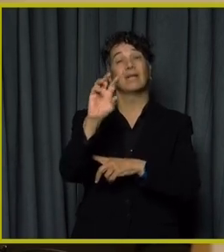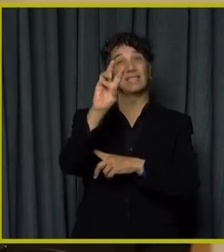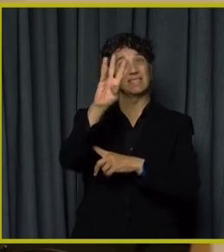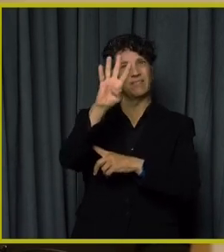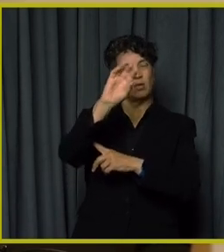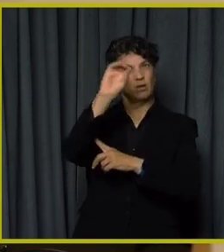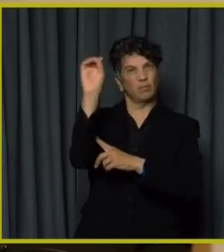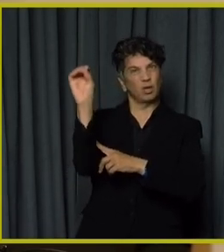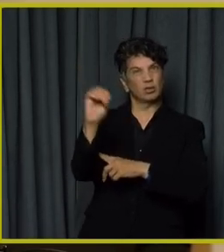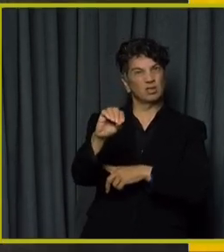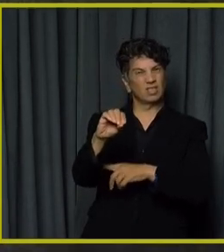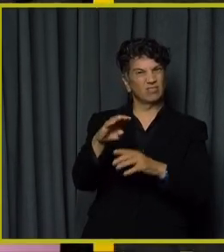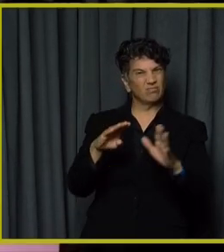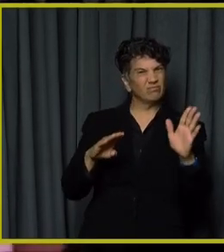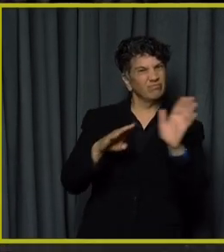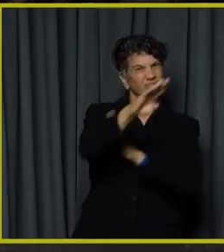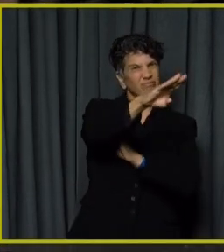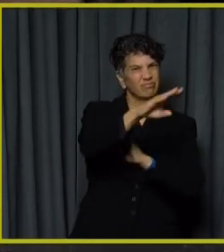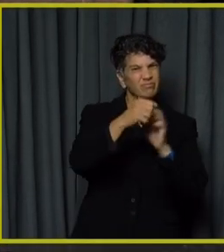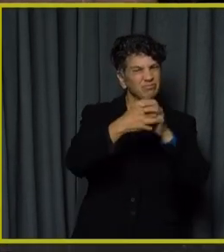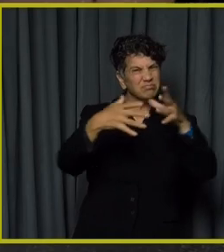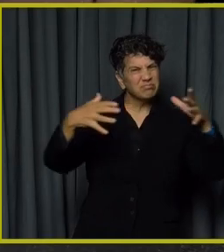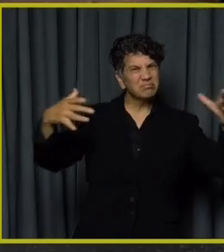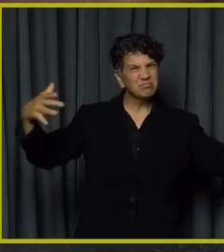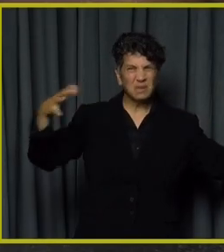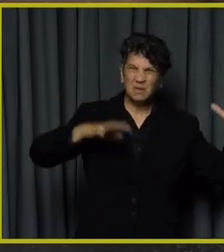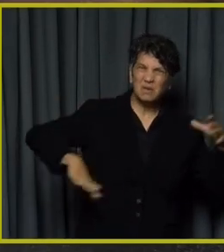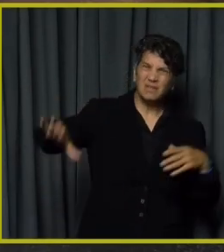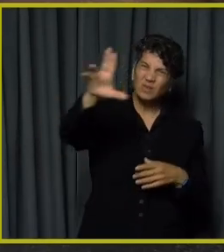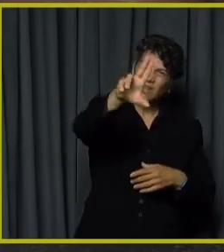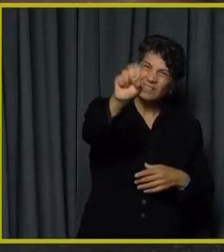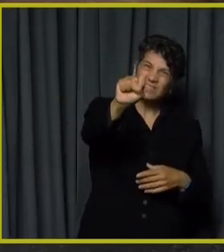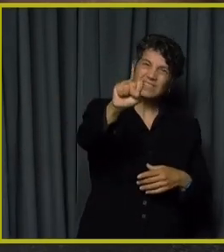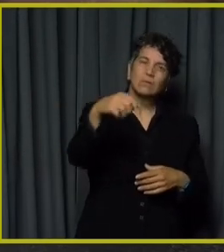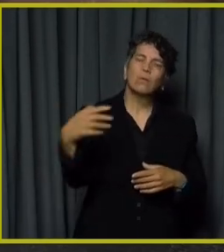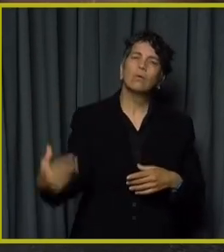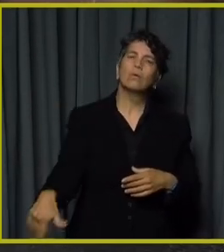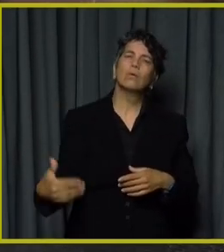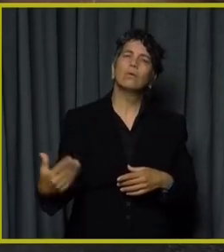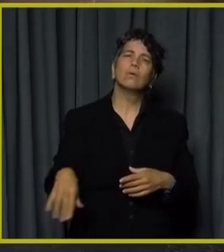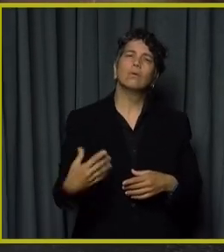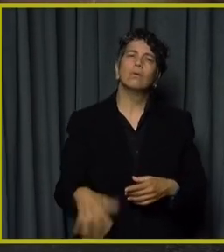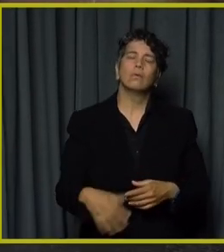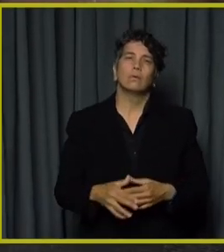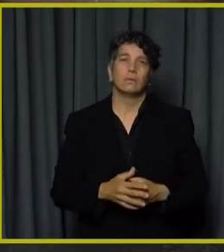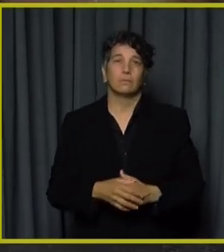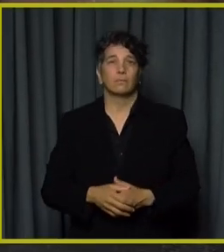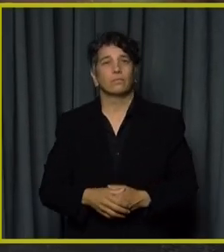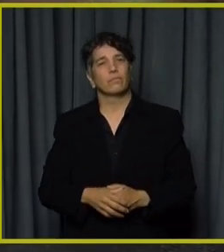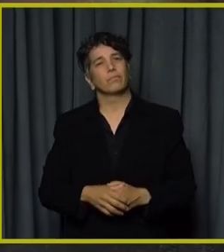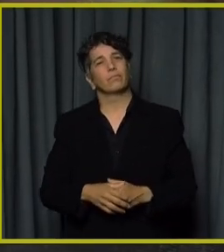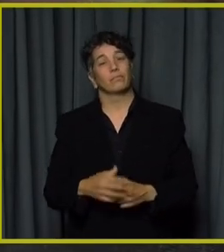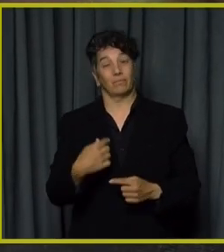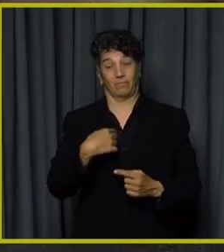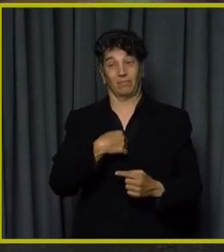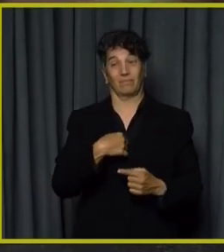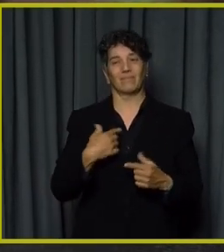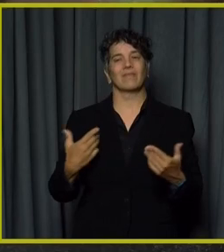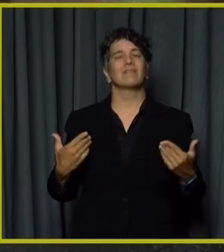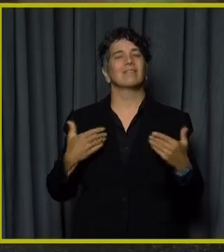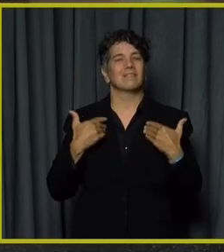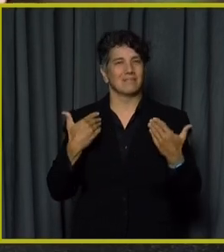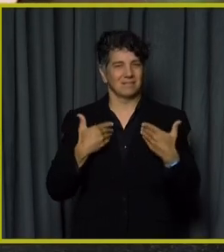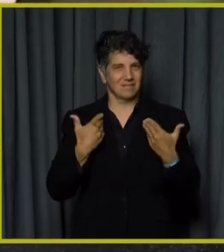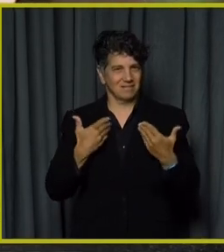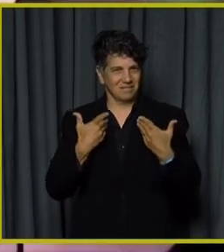64.1% in this country. As a young person living in Harlan County, I think a lot of times our voices are